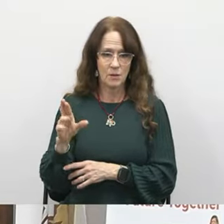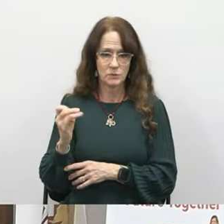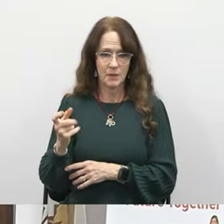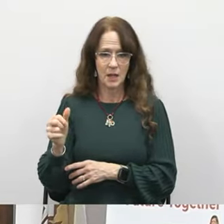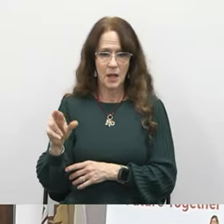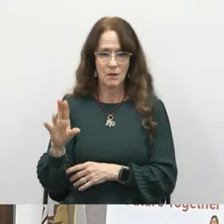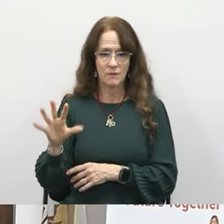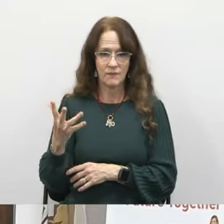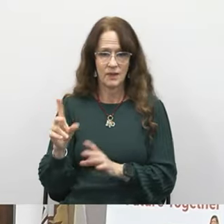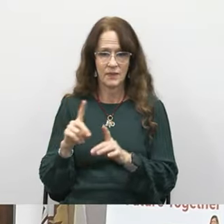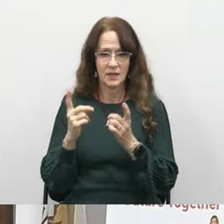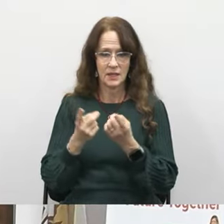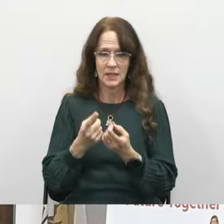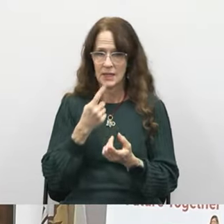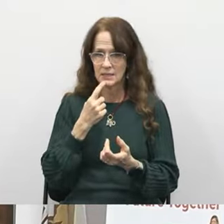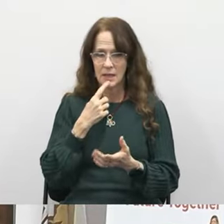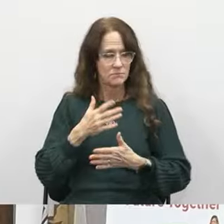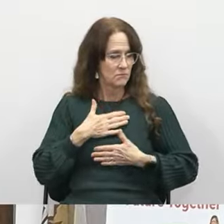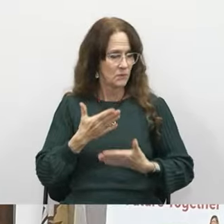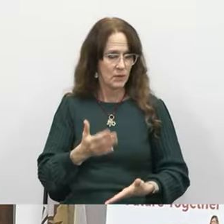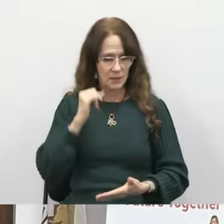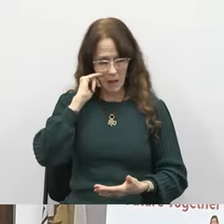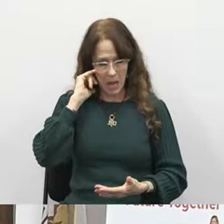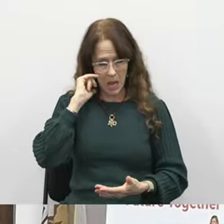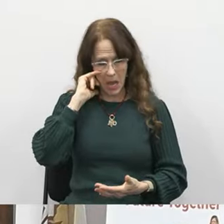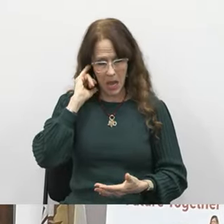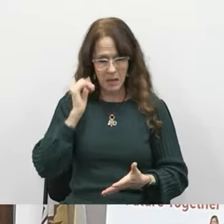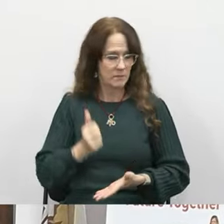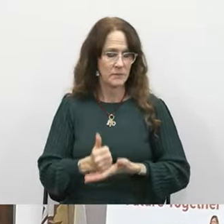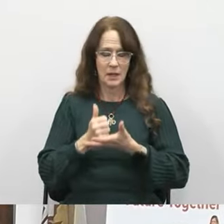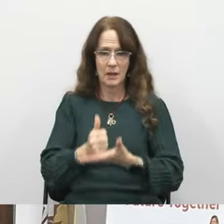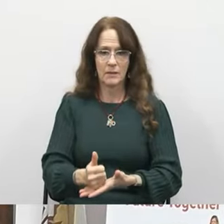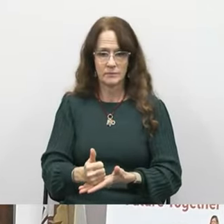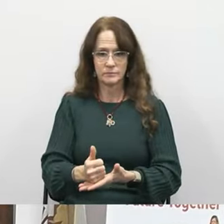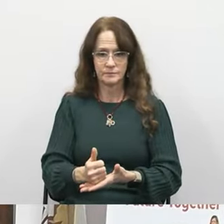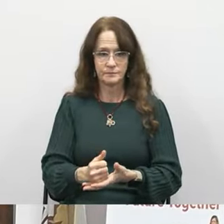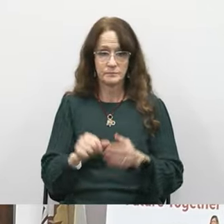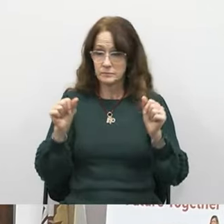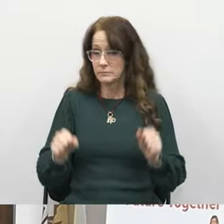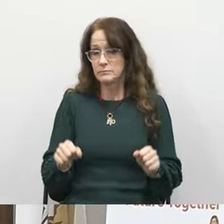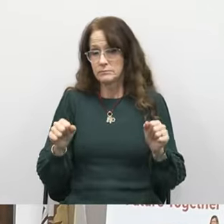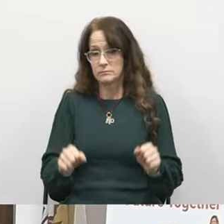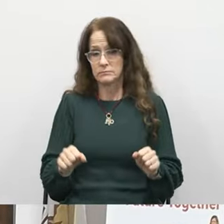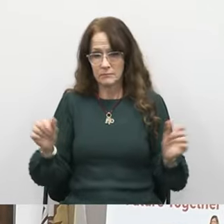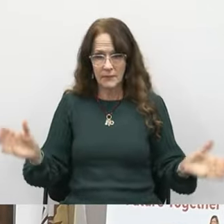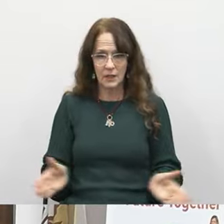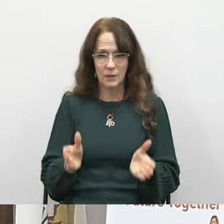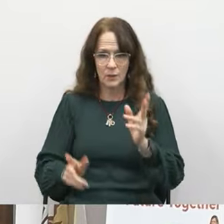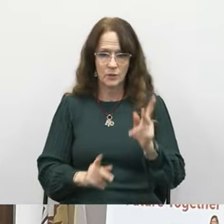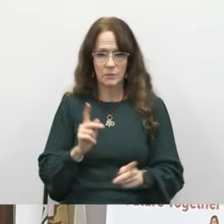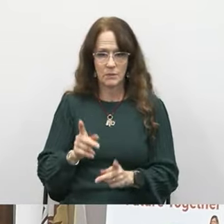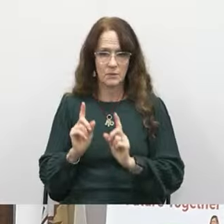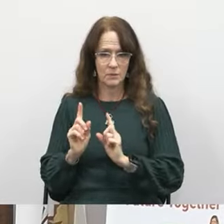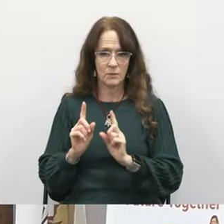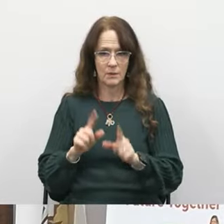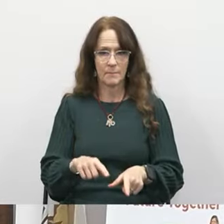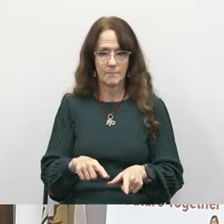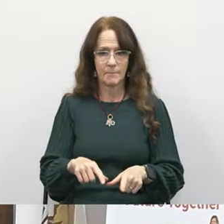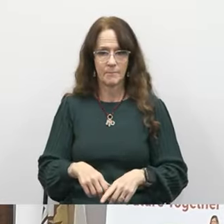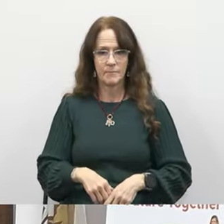5th District, and he says he's willing to help in what ways possible to encourage people to come.